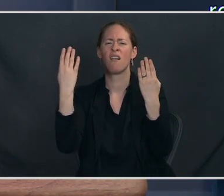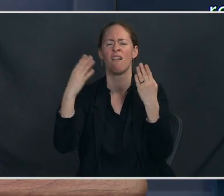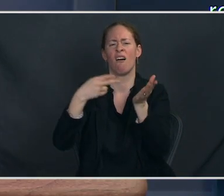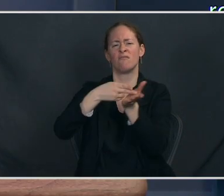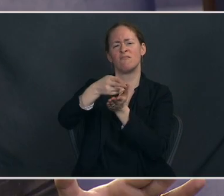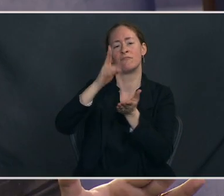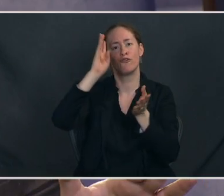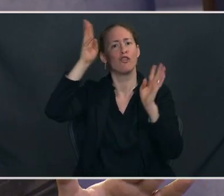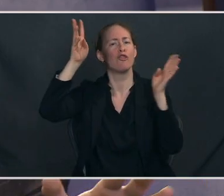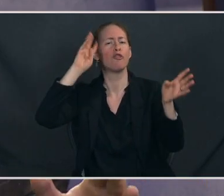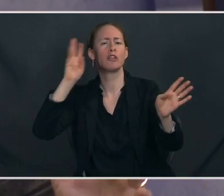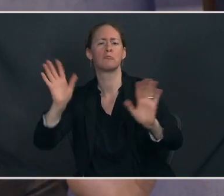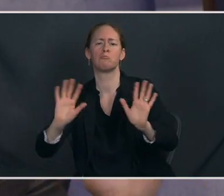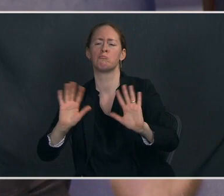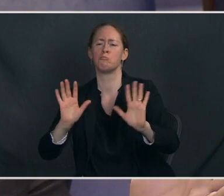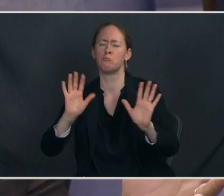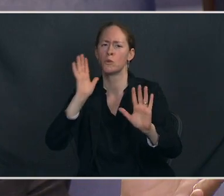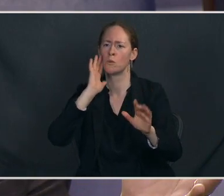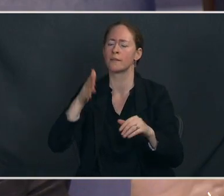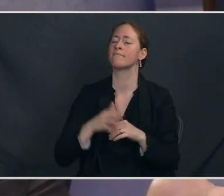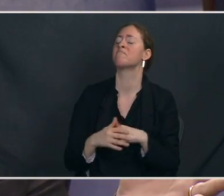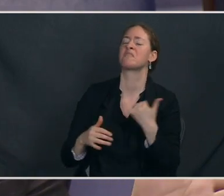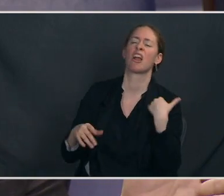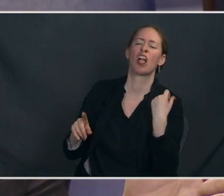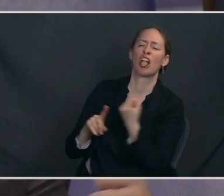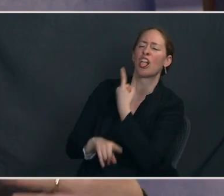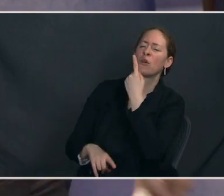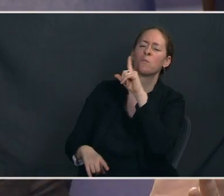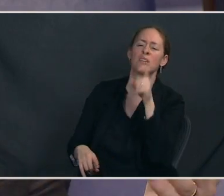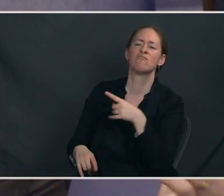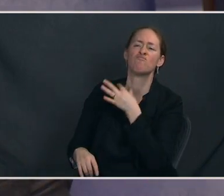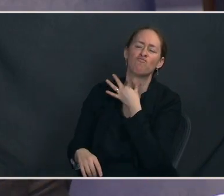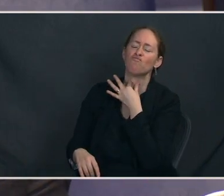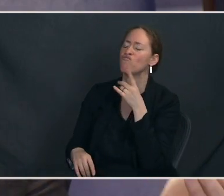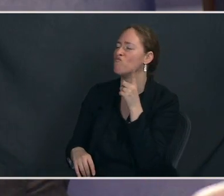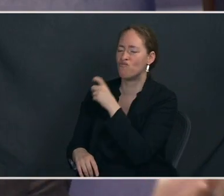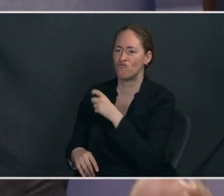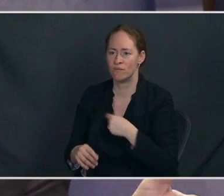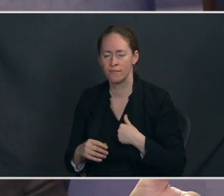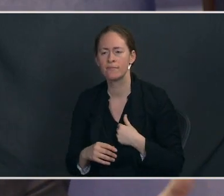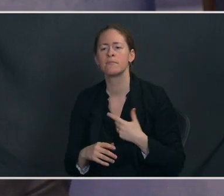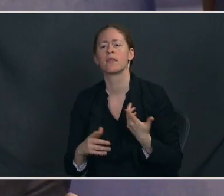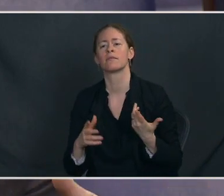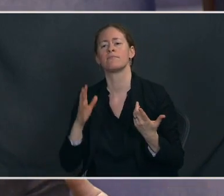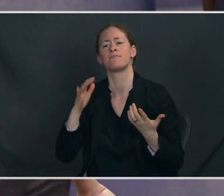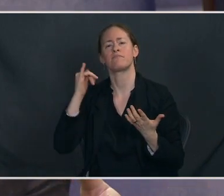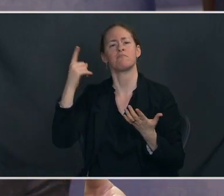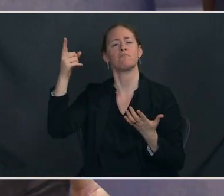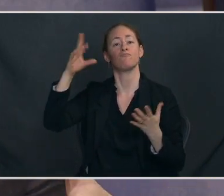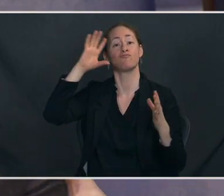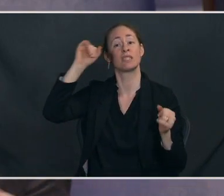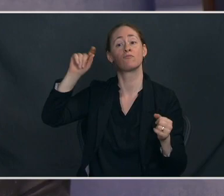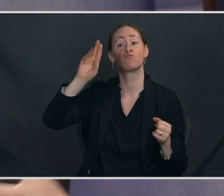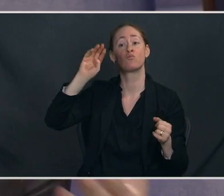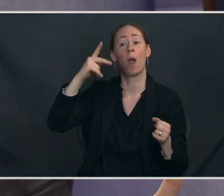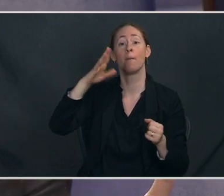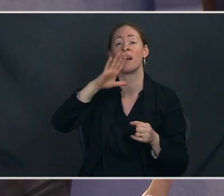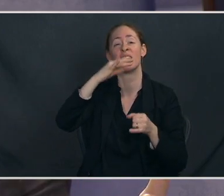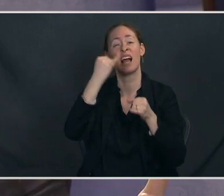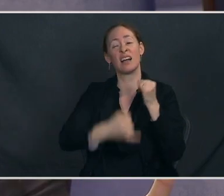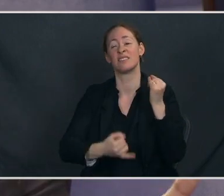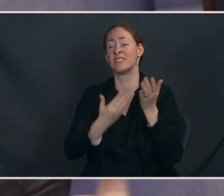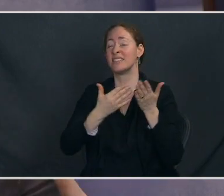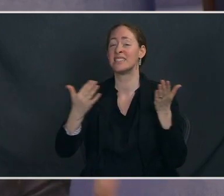one unrelated question. One of the President Trump's last acts was to grant